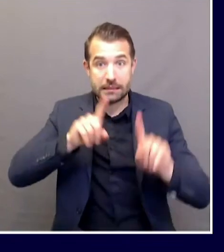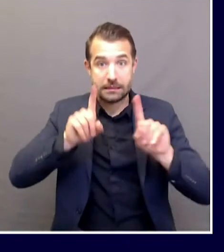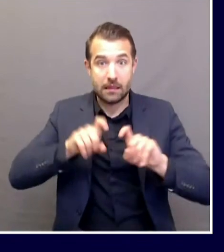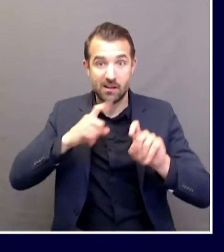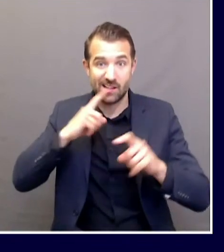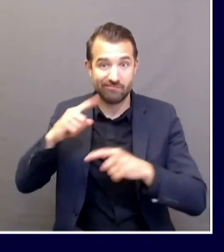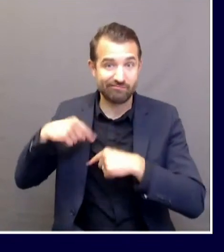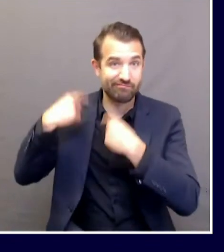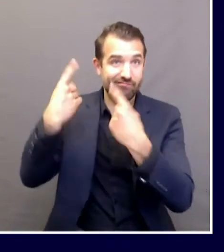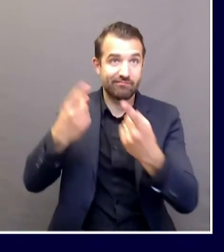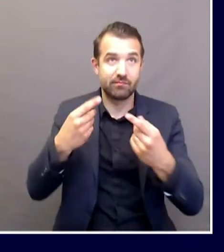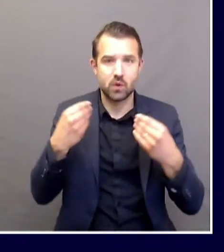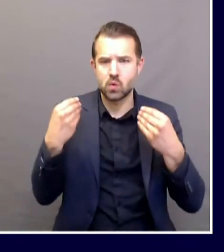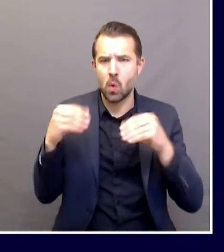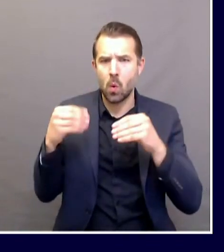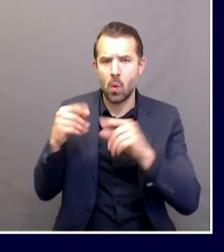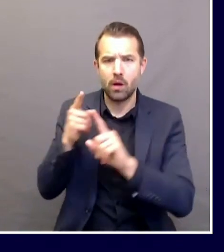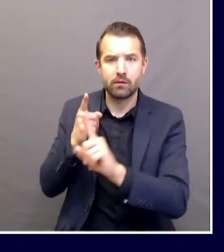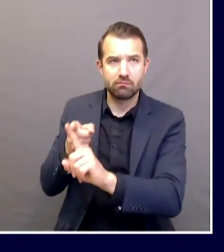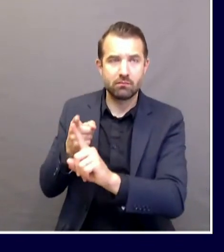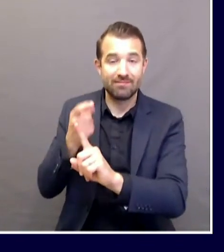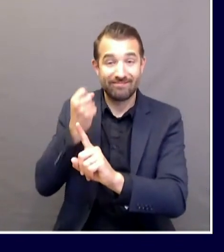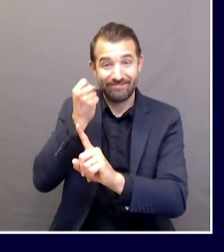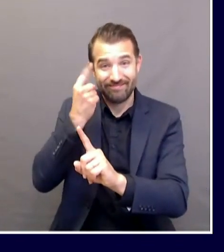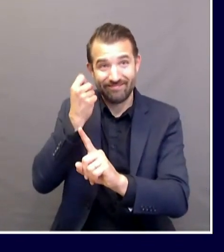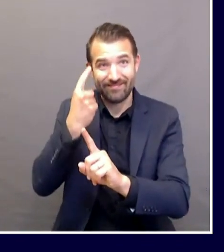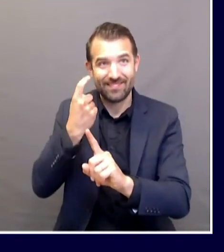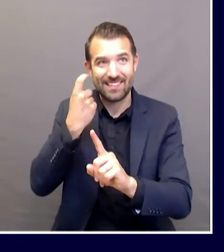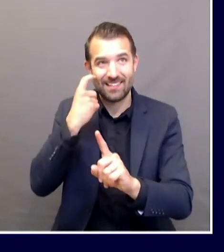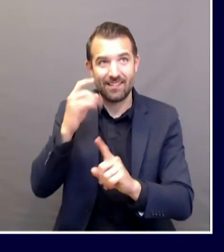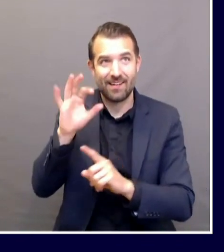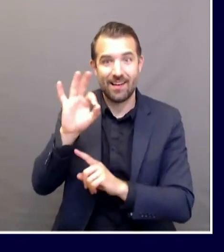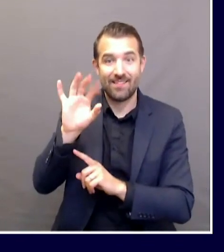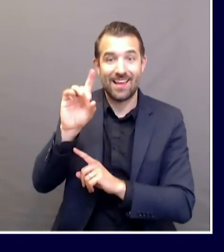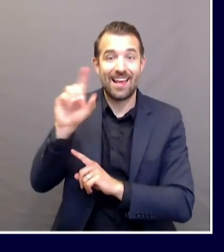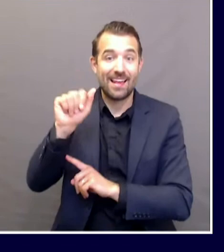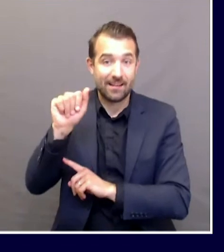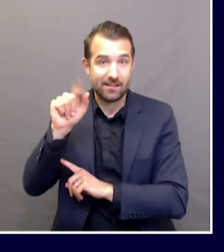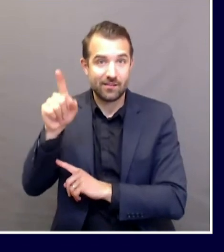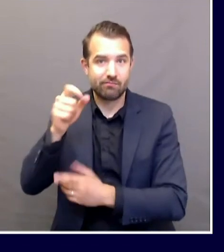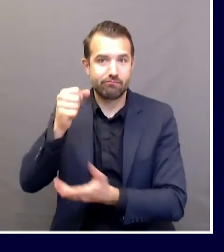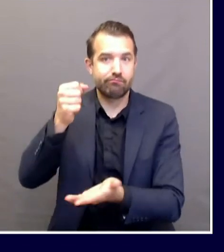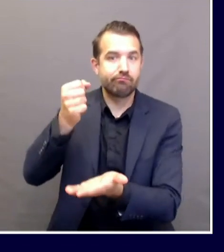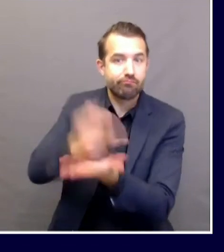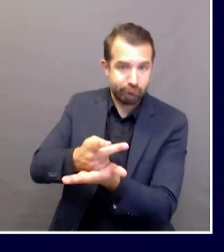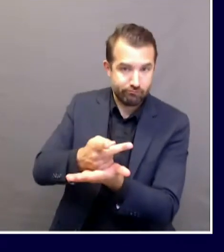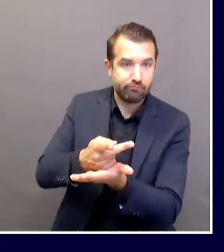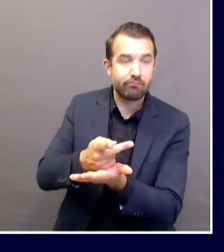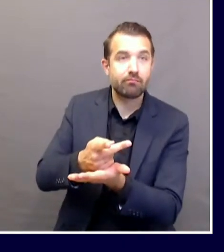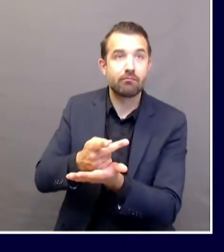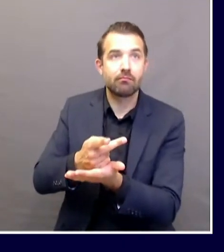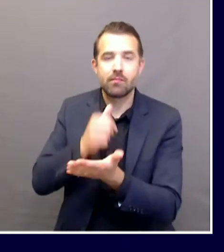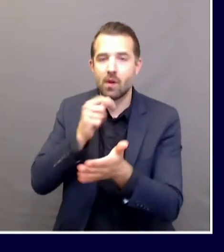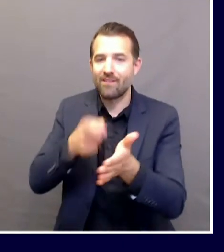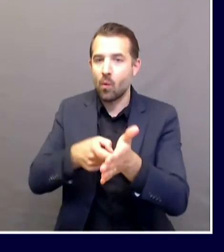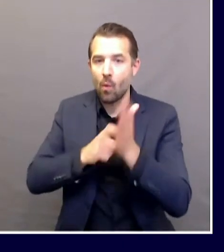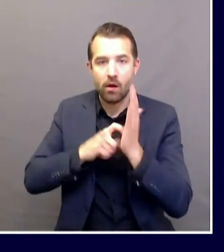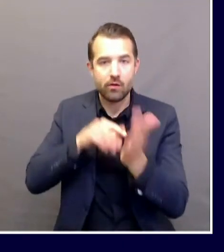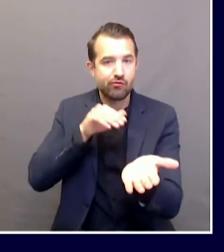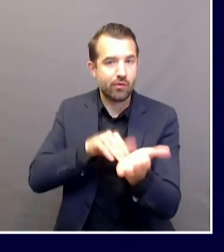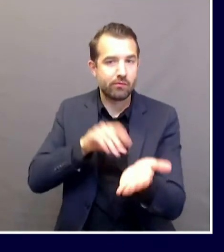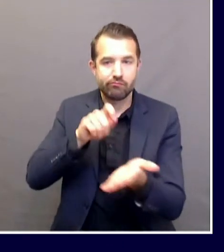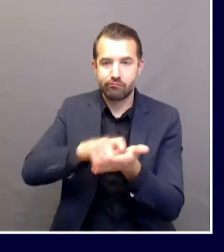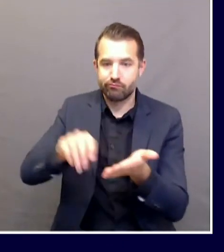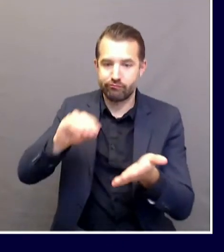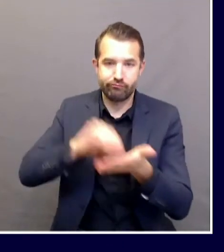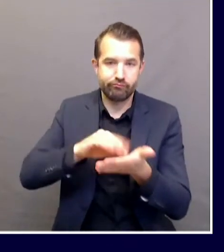FDA, has authorized it to be something that you don't need to get a doctor's note for. You can go into a pharmacy and buy it over